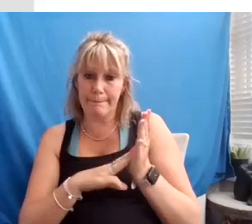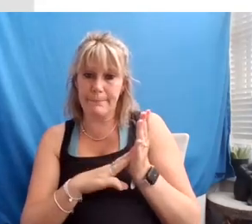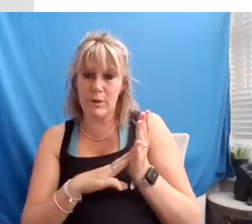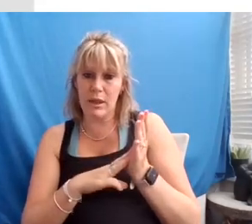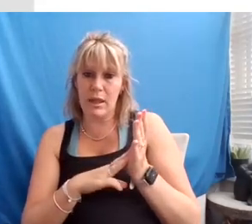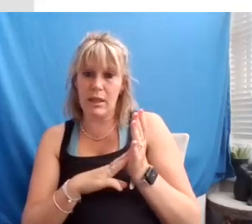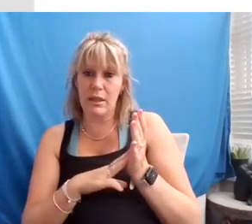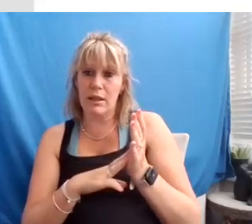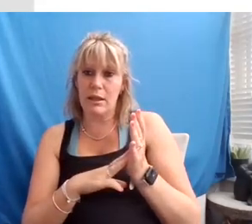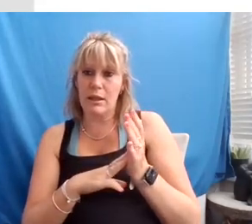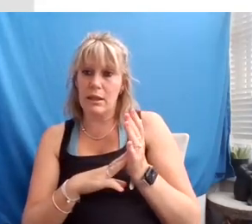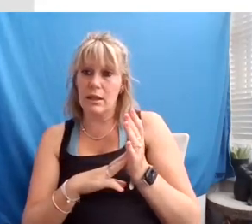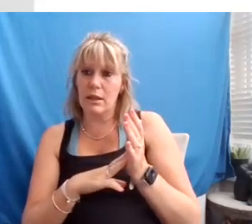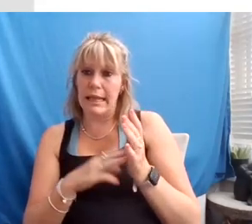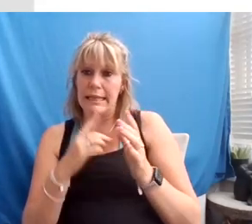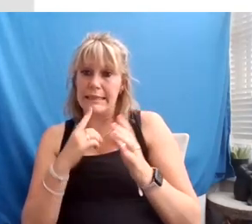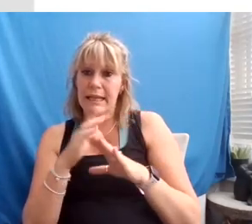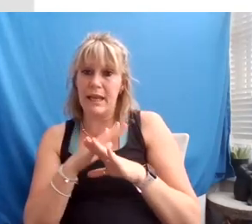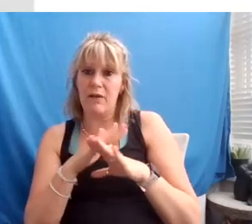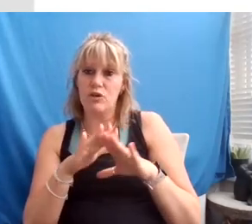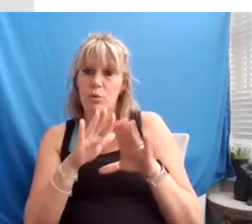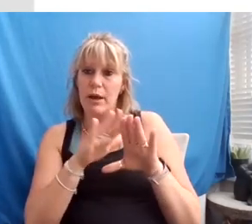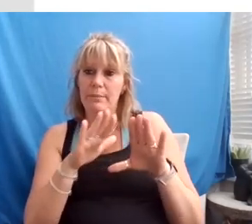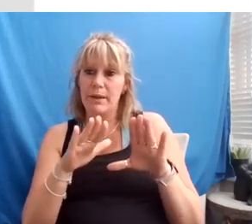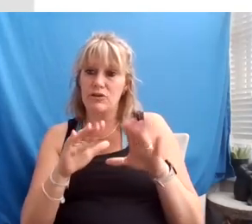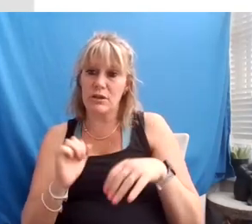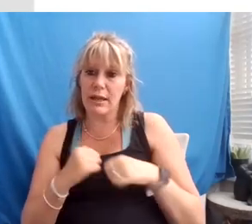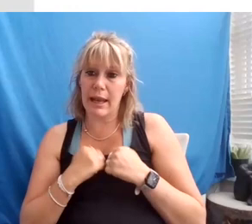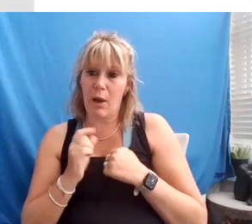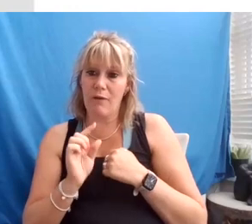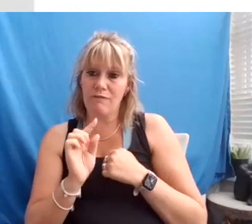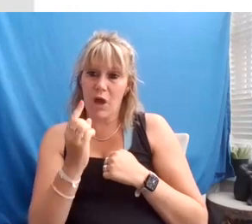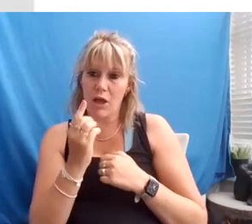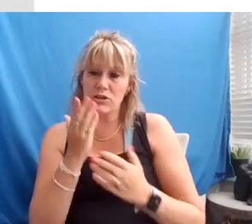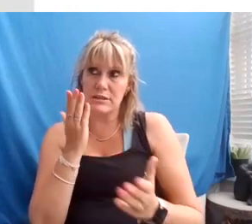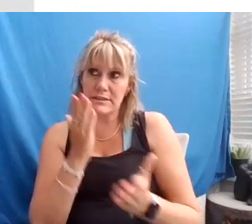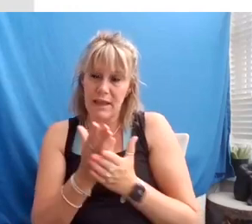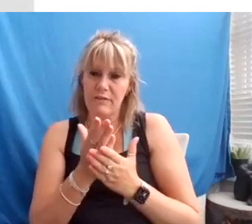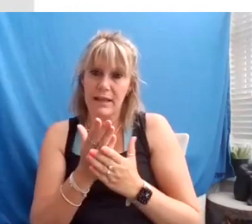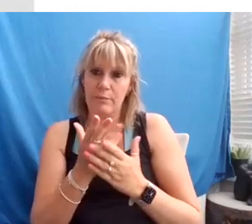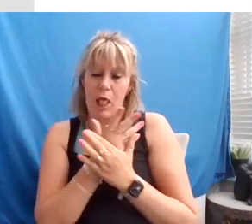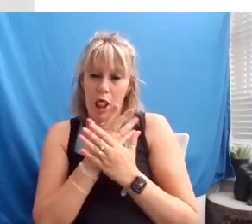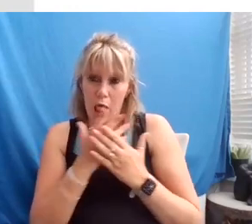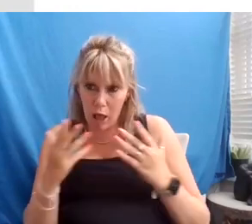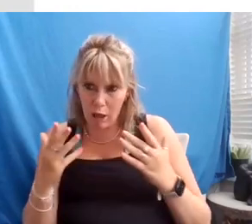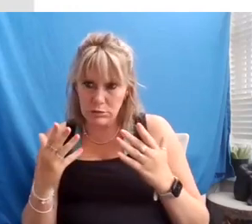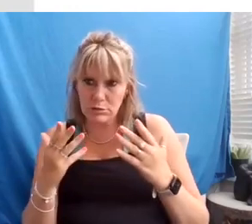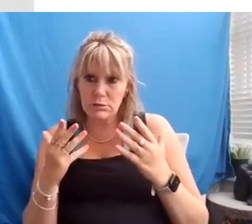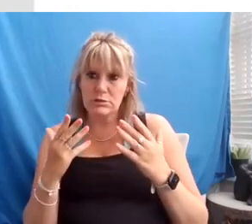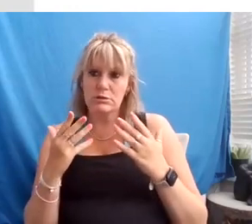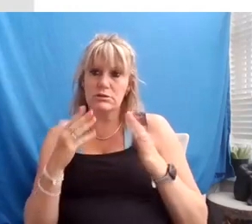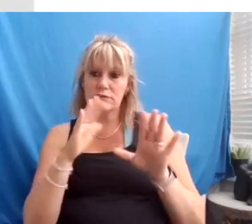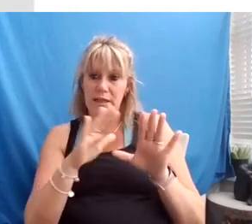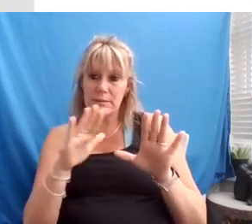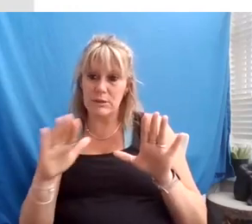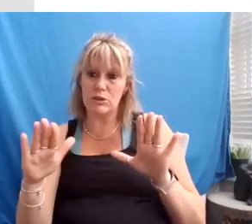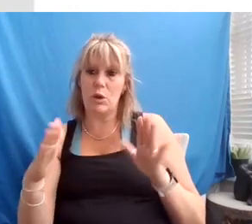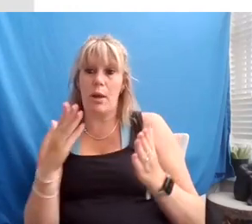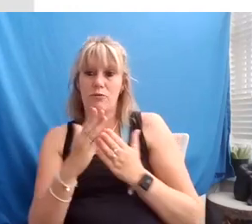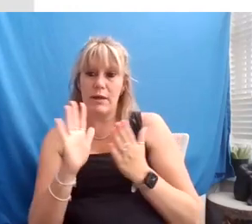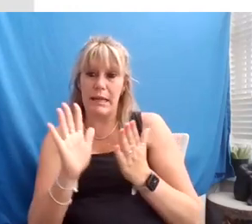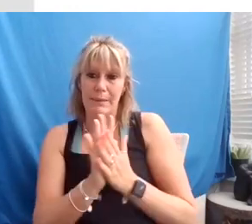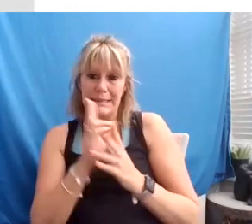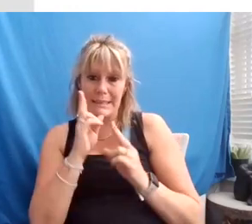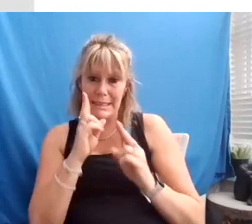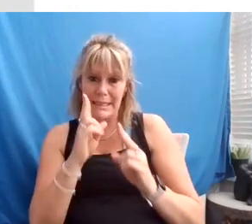very first exhibition, she's certainly exhibited in most of our exhibitions. So I've been very pleased to see this from Ella.